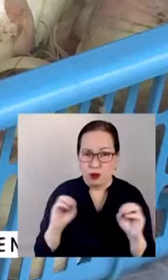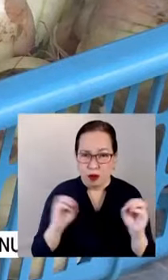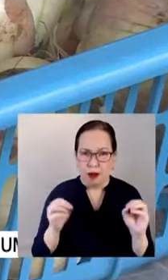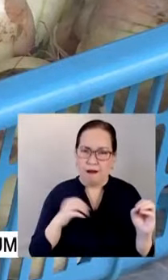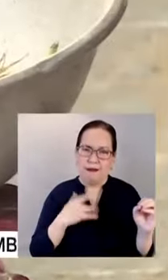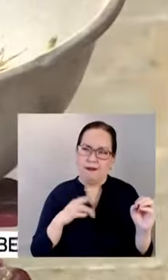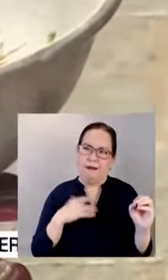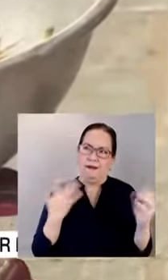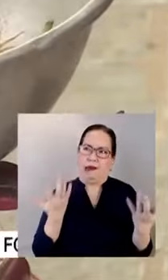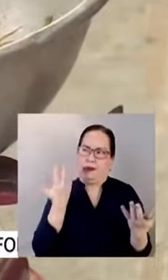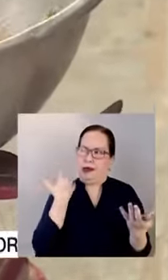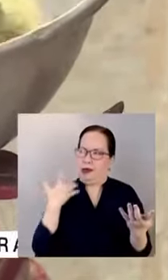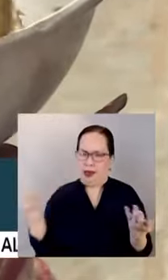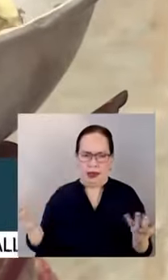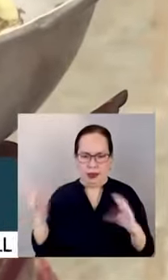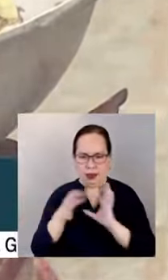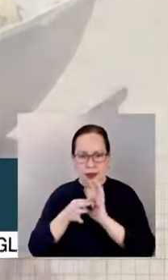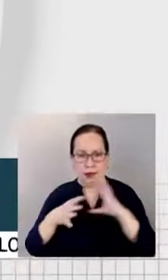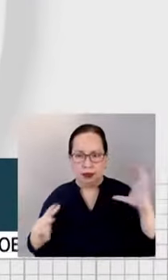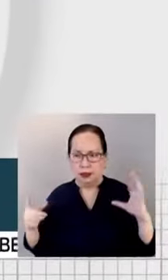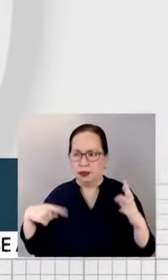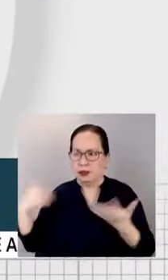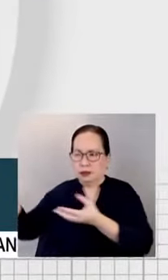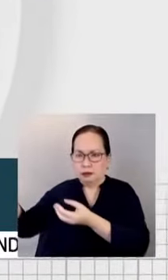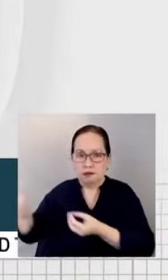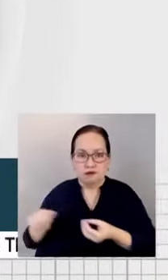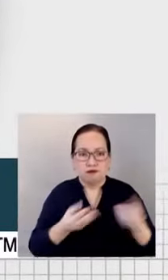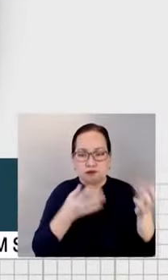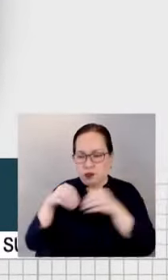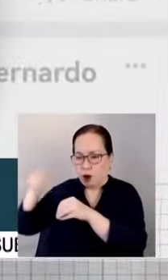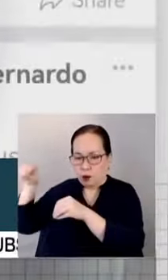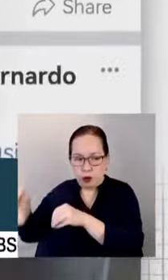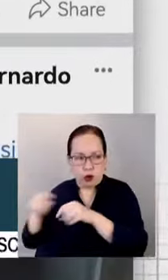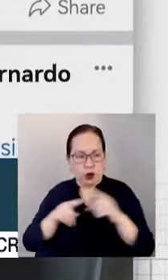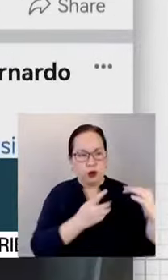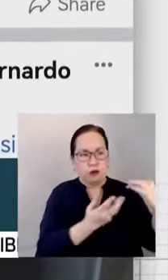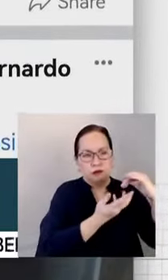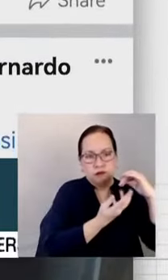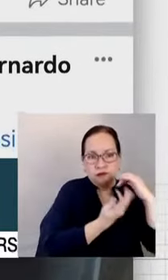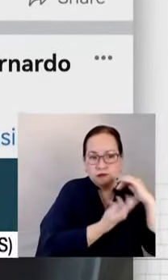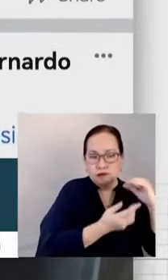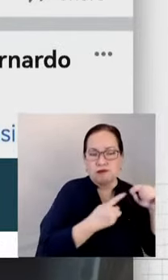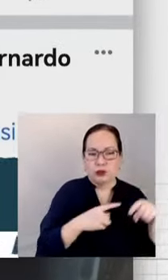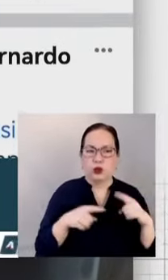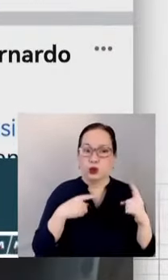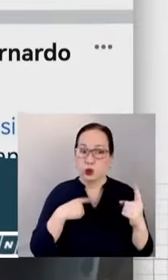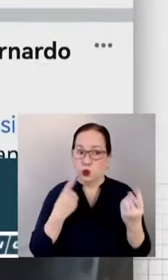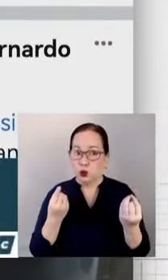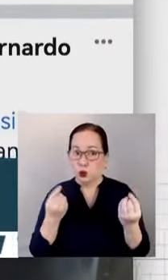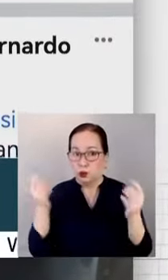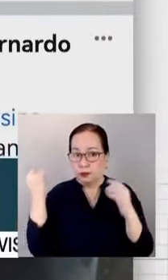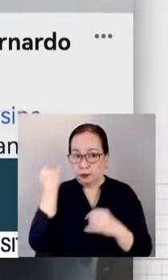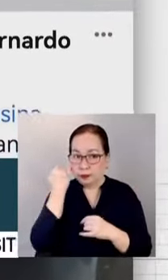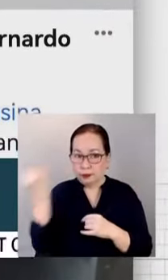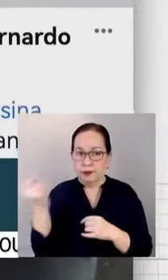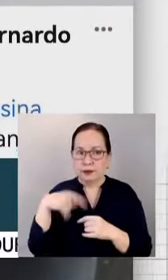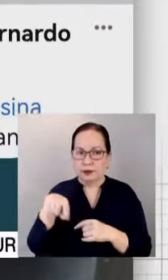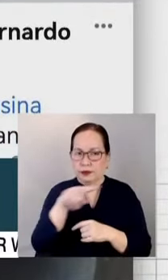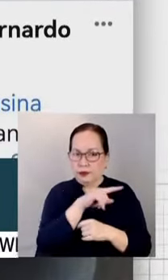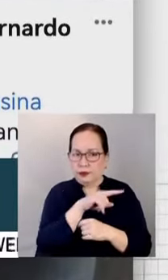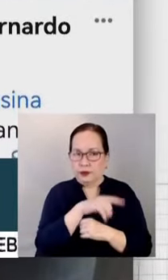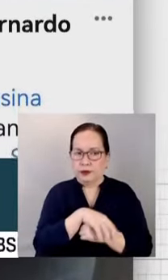gap between dun sa supply chain. The initiative, which they call Solidarity Purchase, was an offshoot of a simple